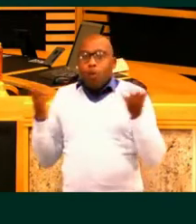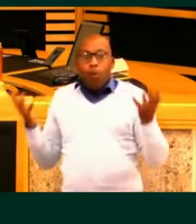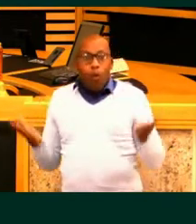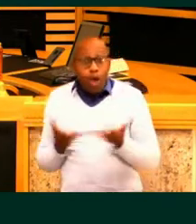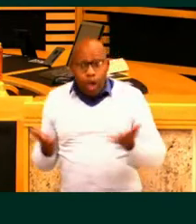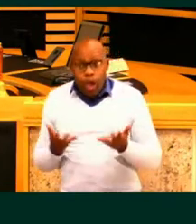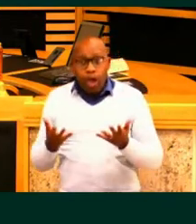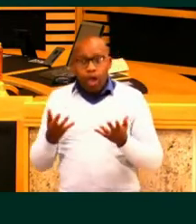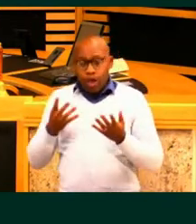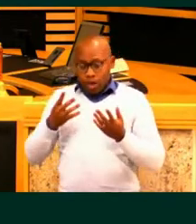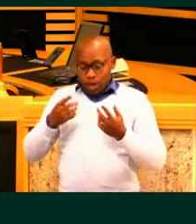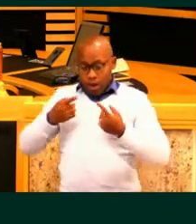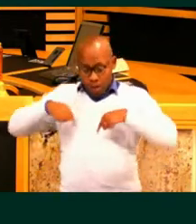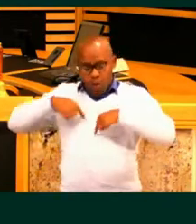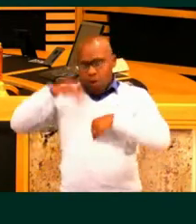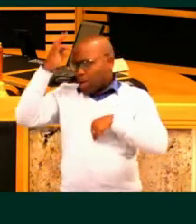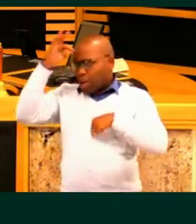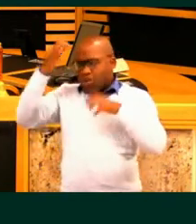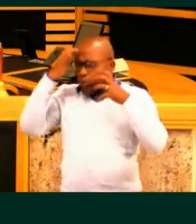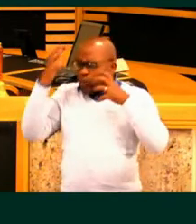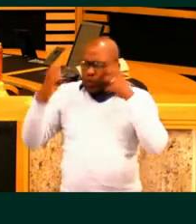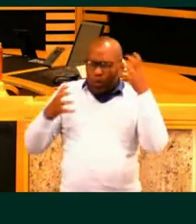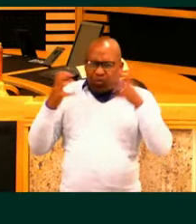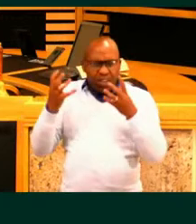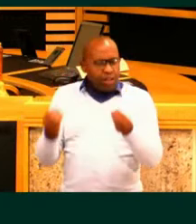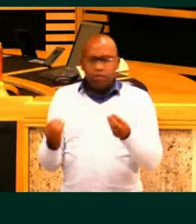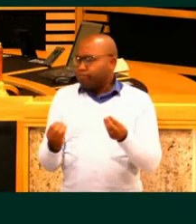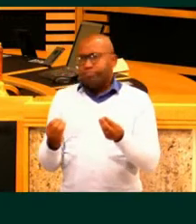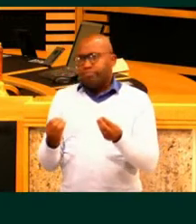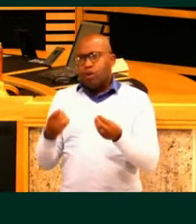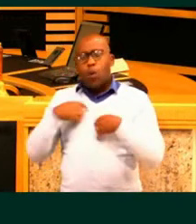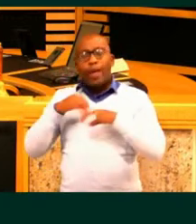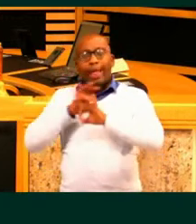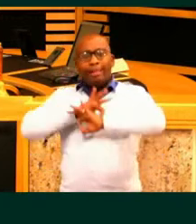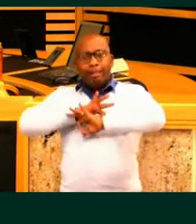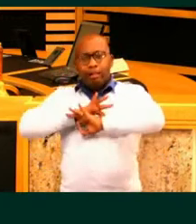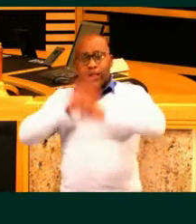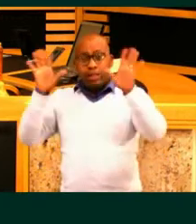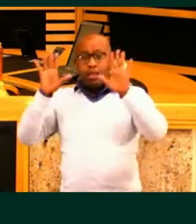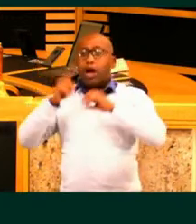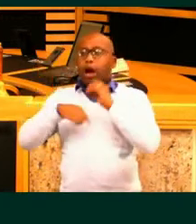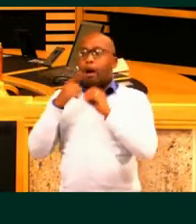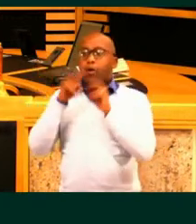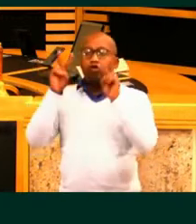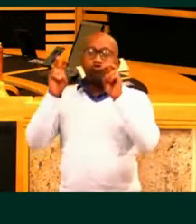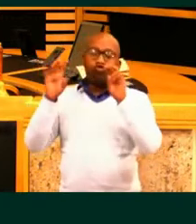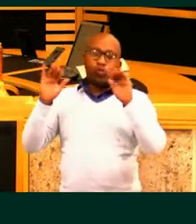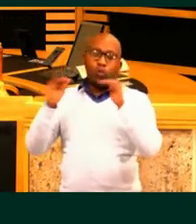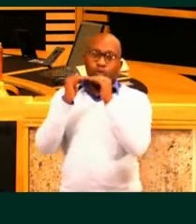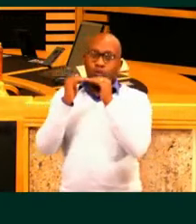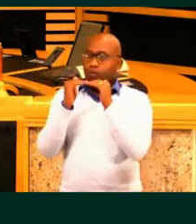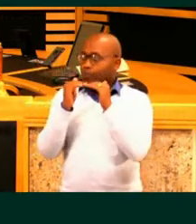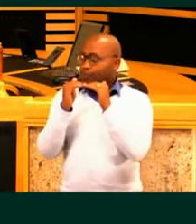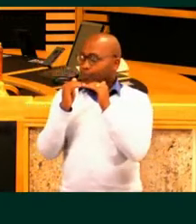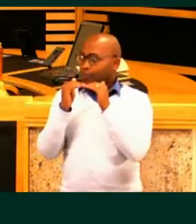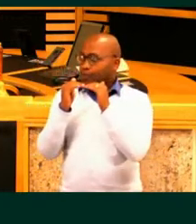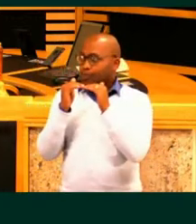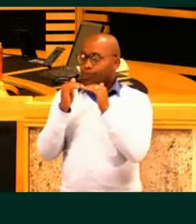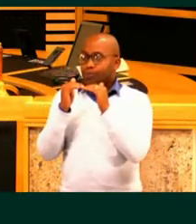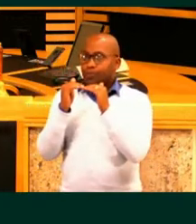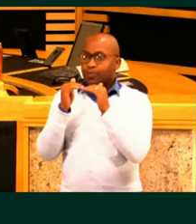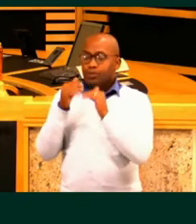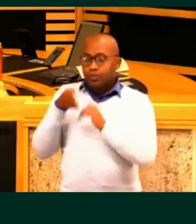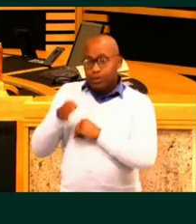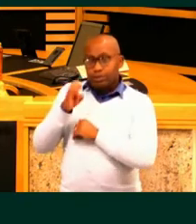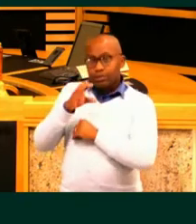confused is very clear when when it comes to to to to to equity Department of Social devopment in the province